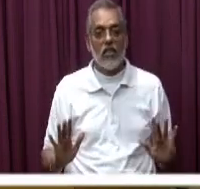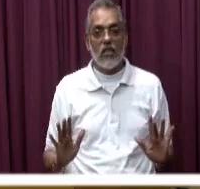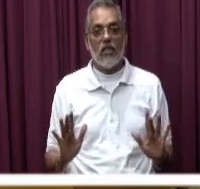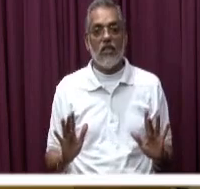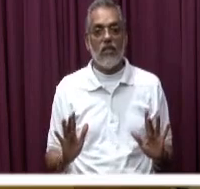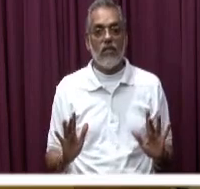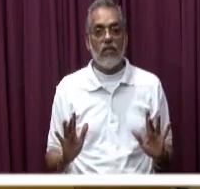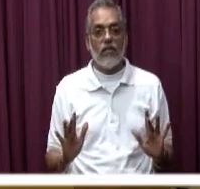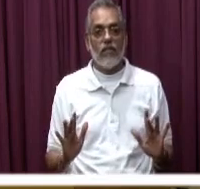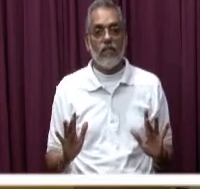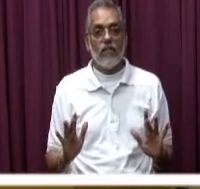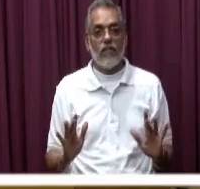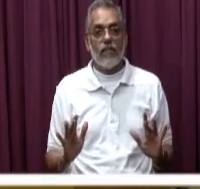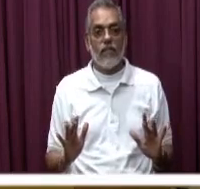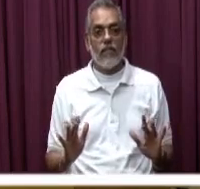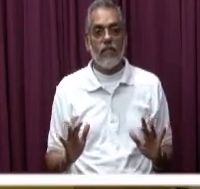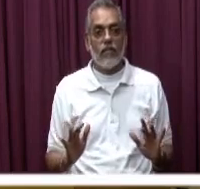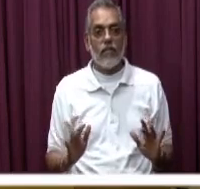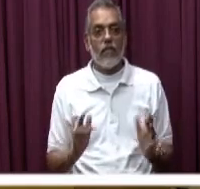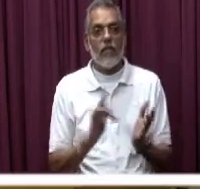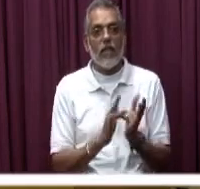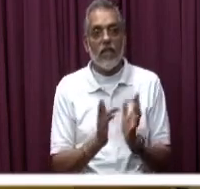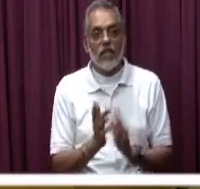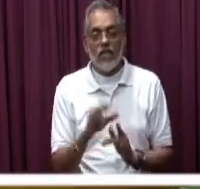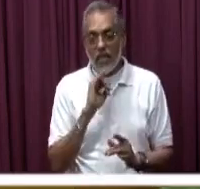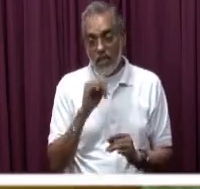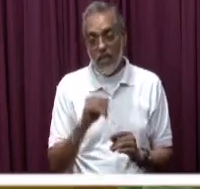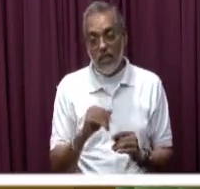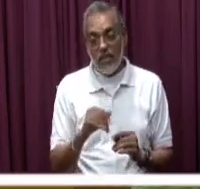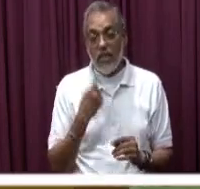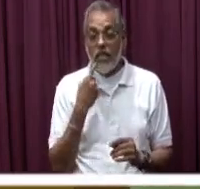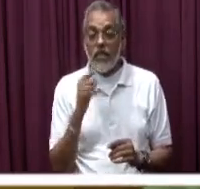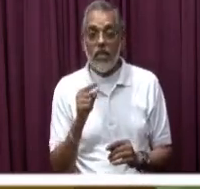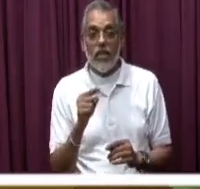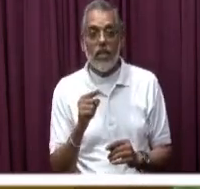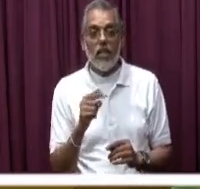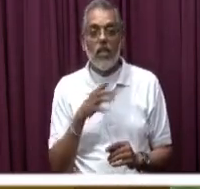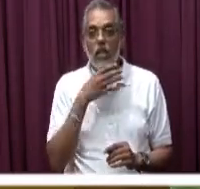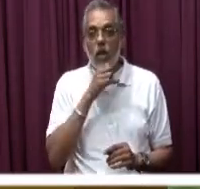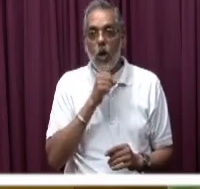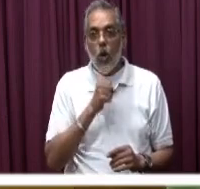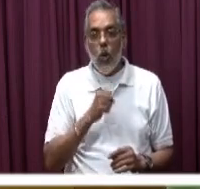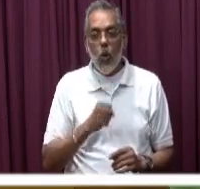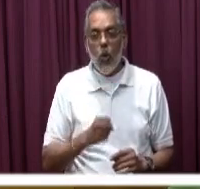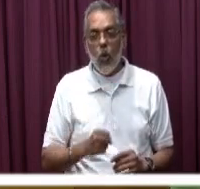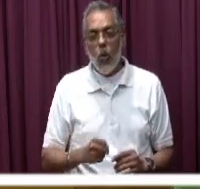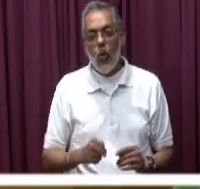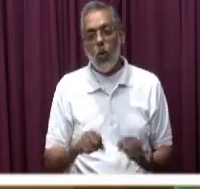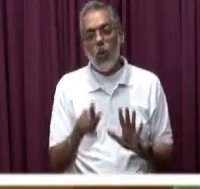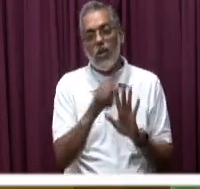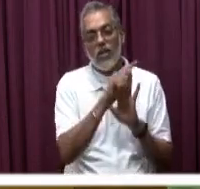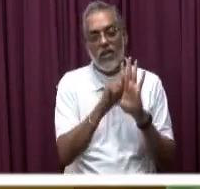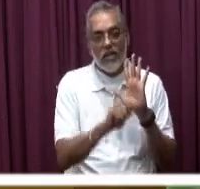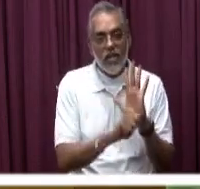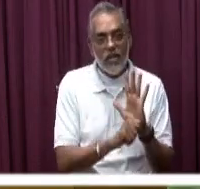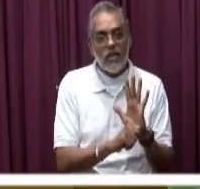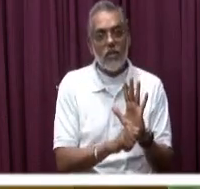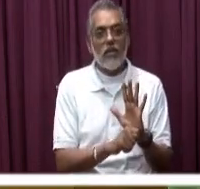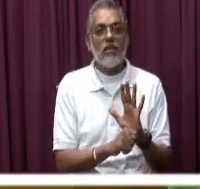unfriended. What Jesus is playing with here is the Old Testament concept of the fear of the